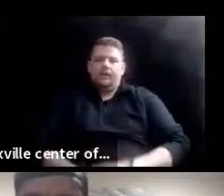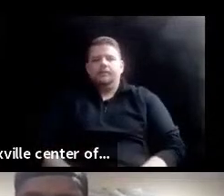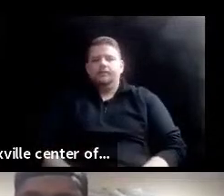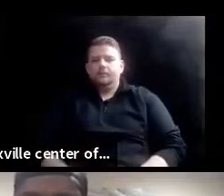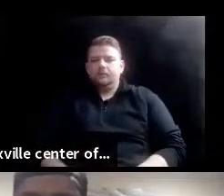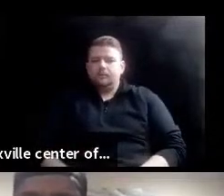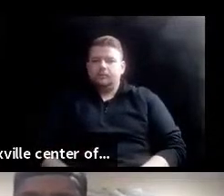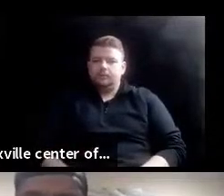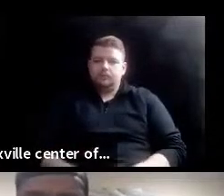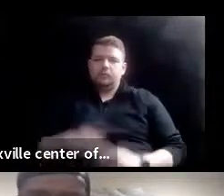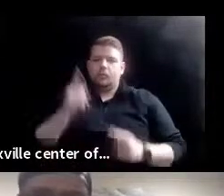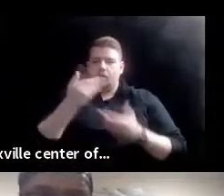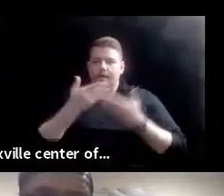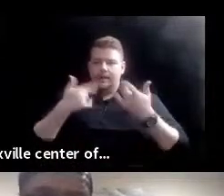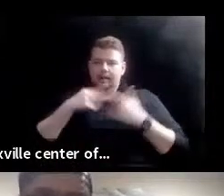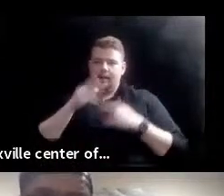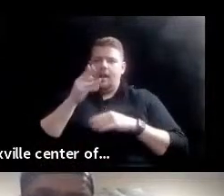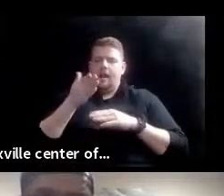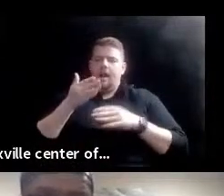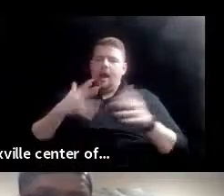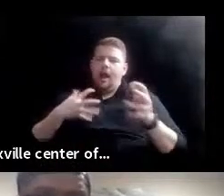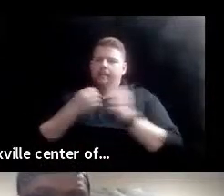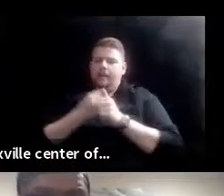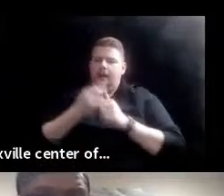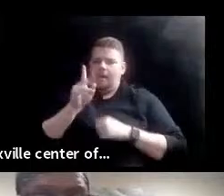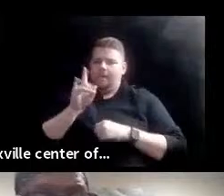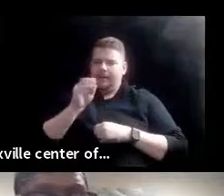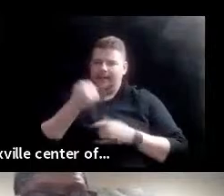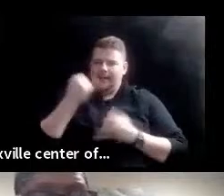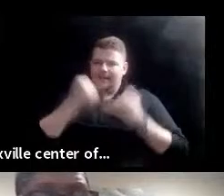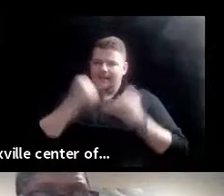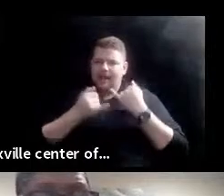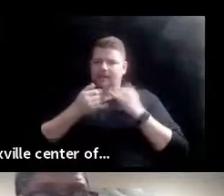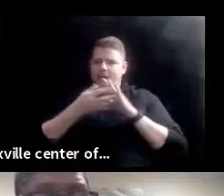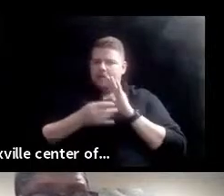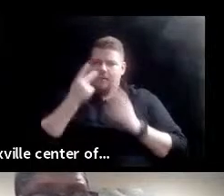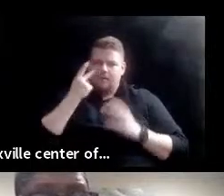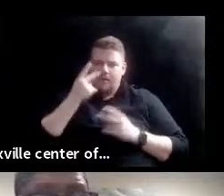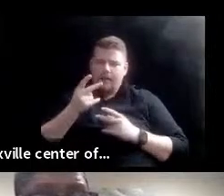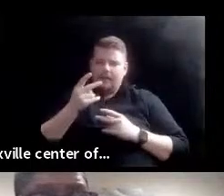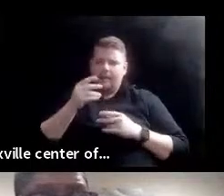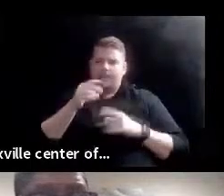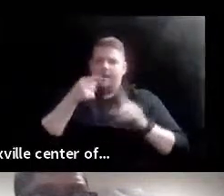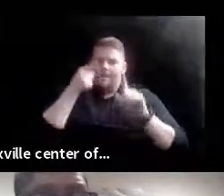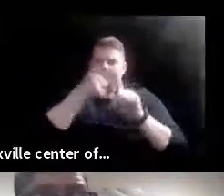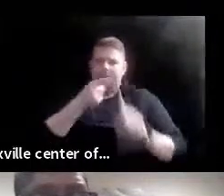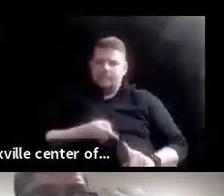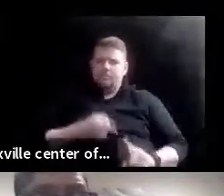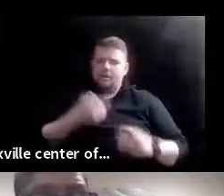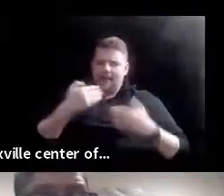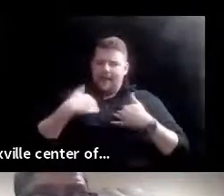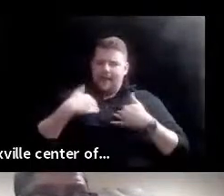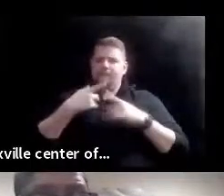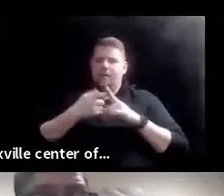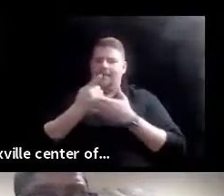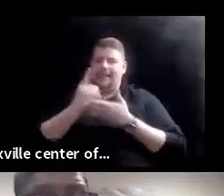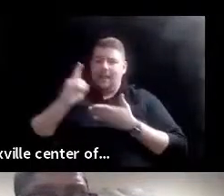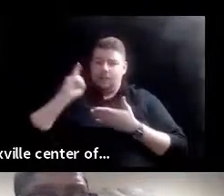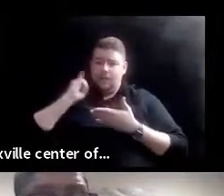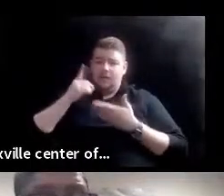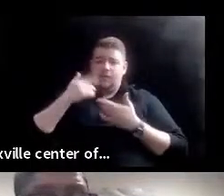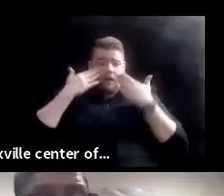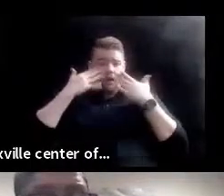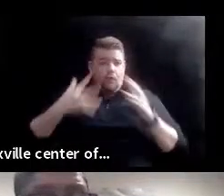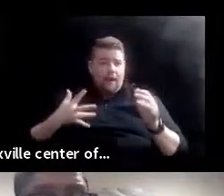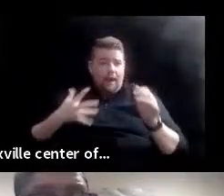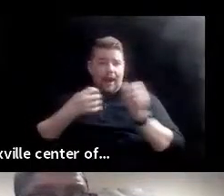One other thing to maybe update also, I think the last version I saw had the benchmarks from last week still. So I don't know if we would want to